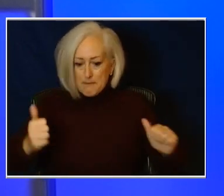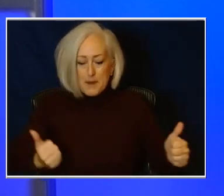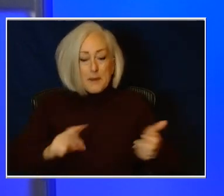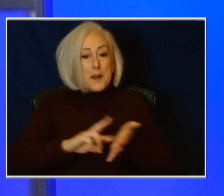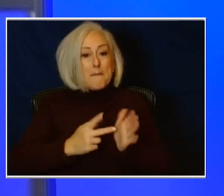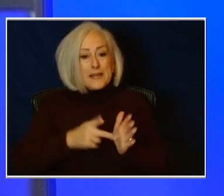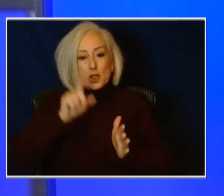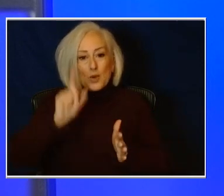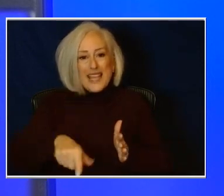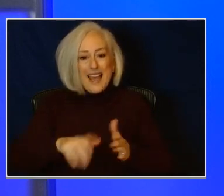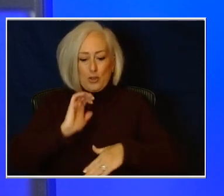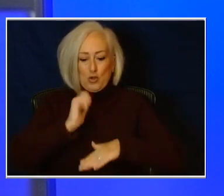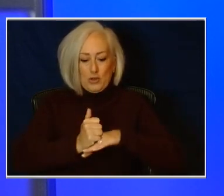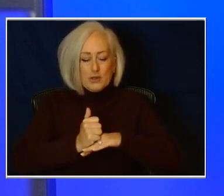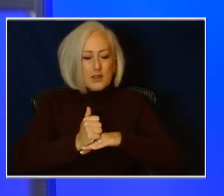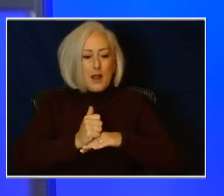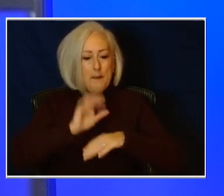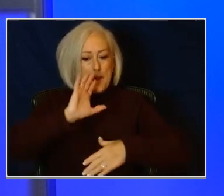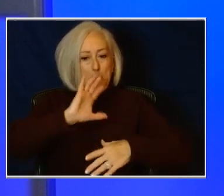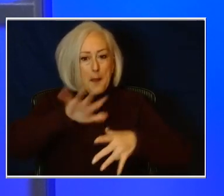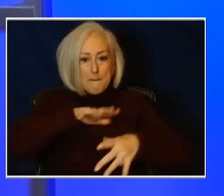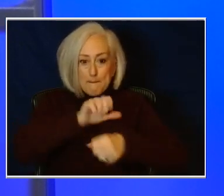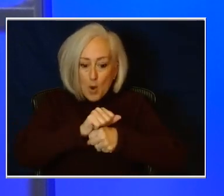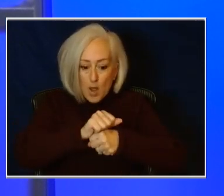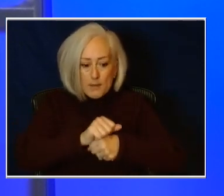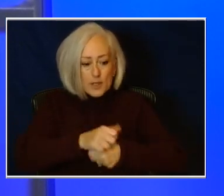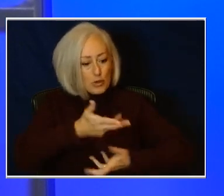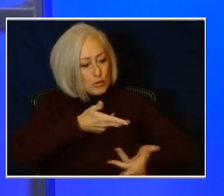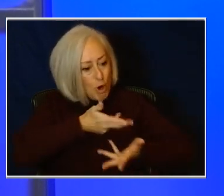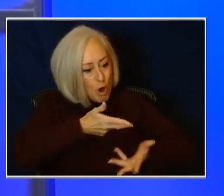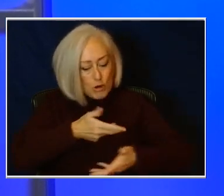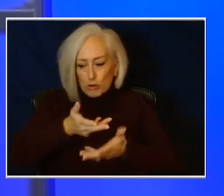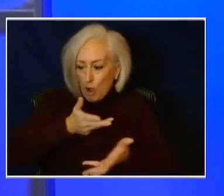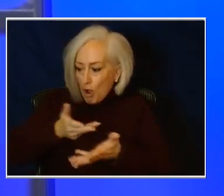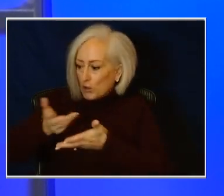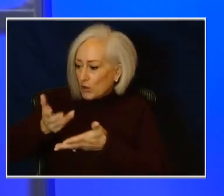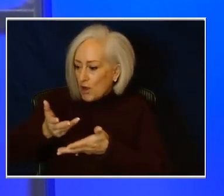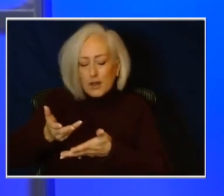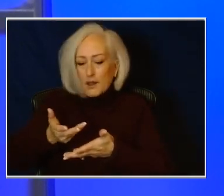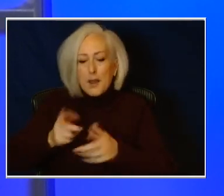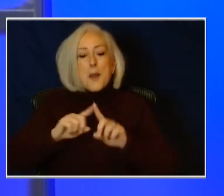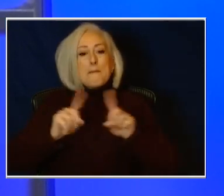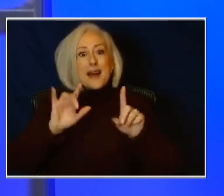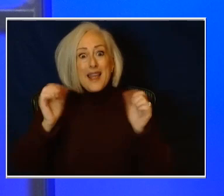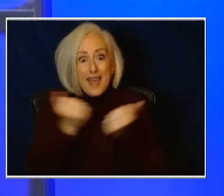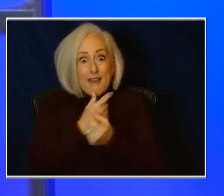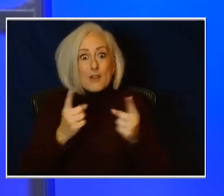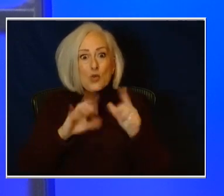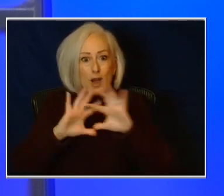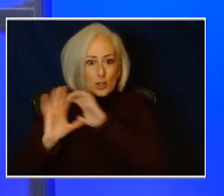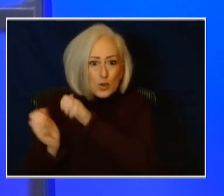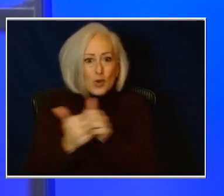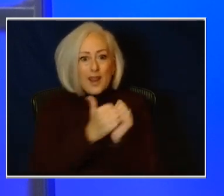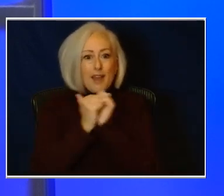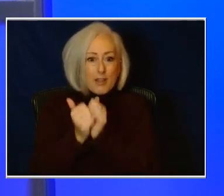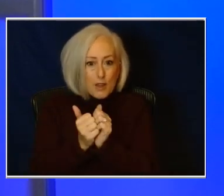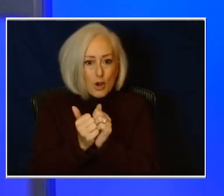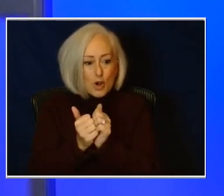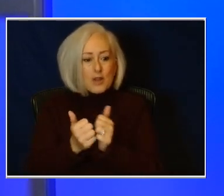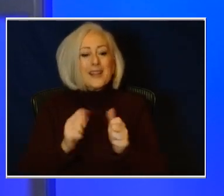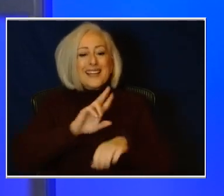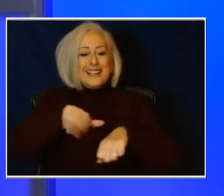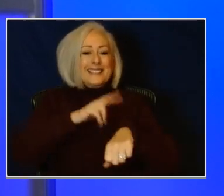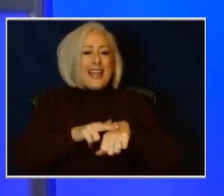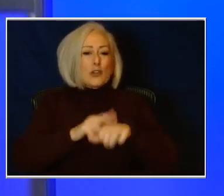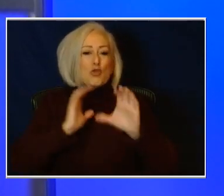naturally collaborate, and a lot more ideas, a lot more clinical trials will happen. Before I came to KU, I worked in